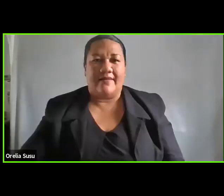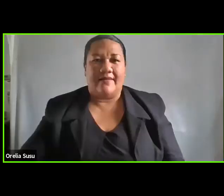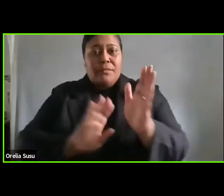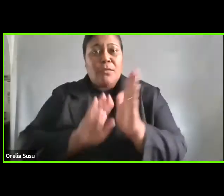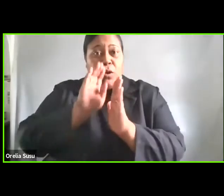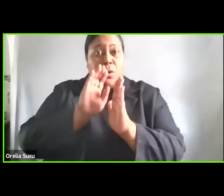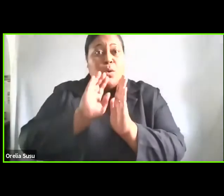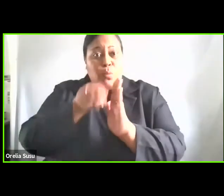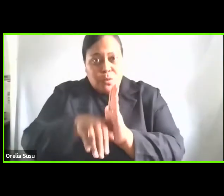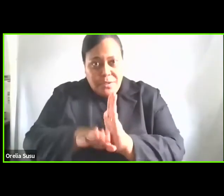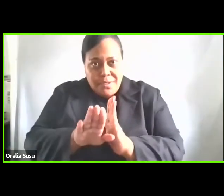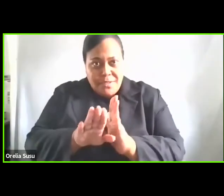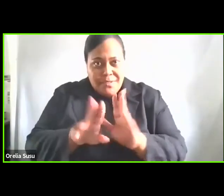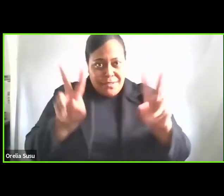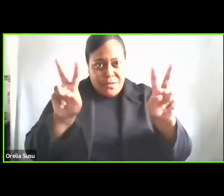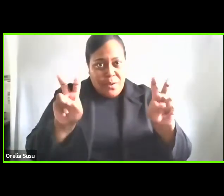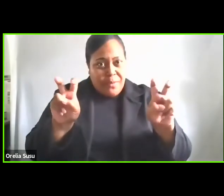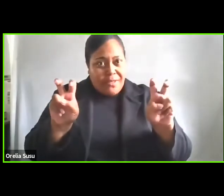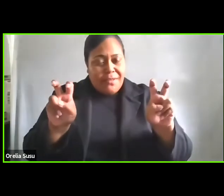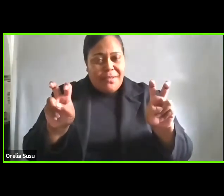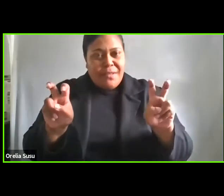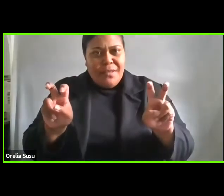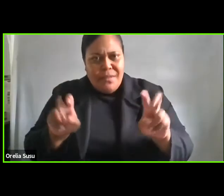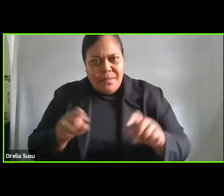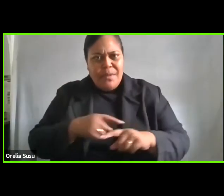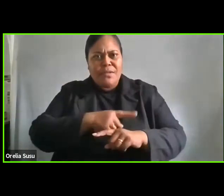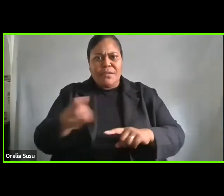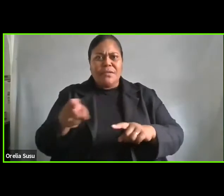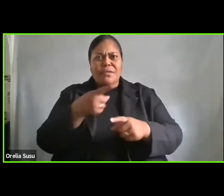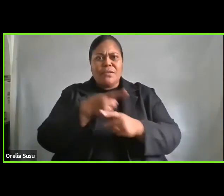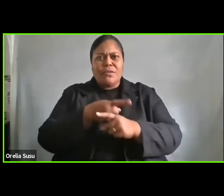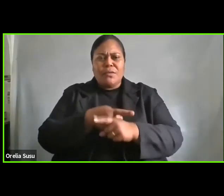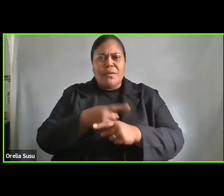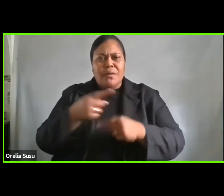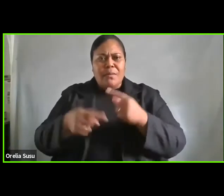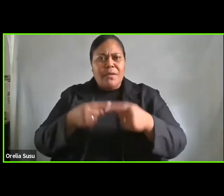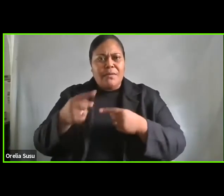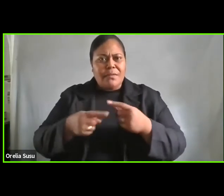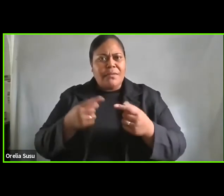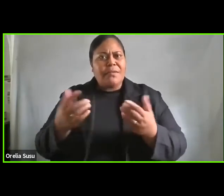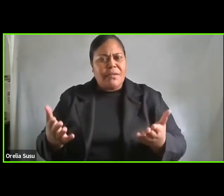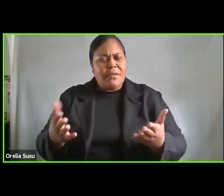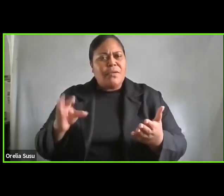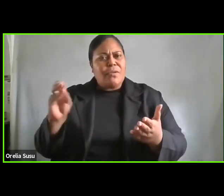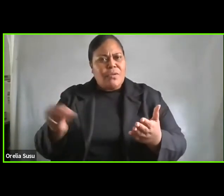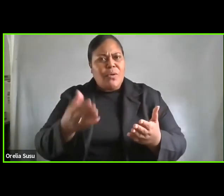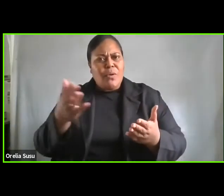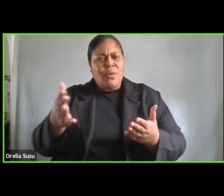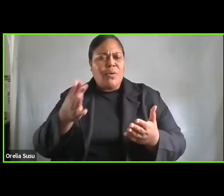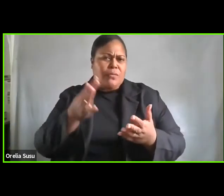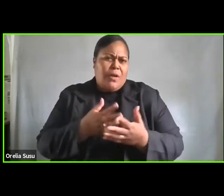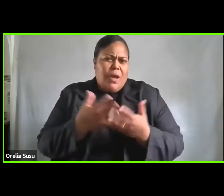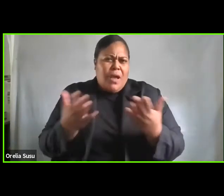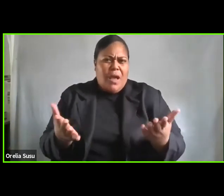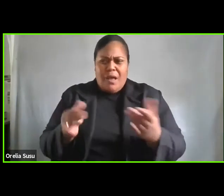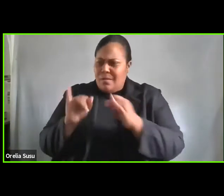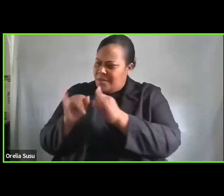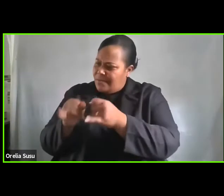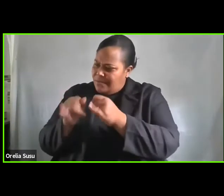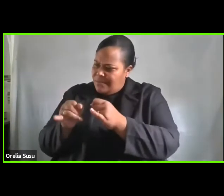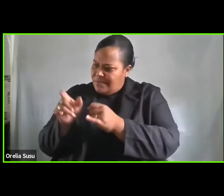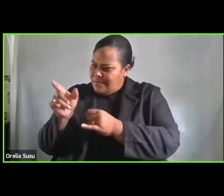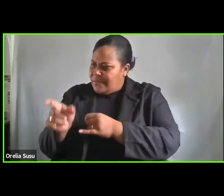really measure um the amount of resilience you know that that that a person an individual person can have that